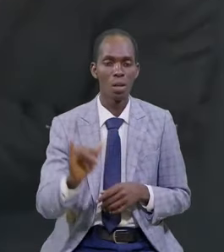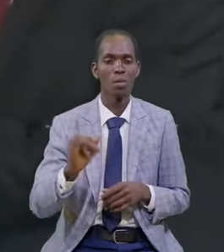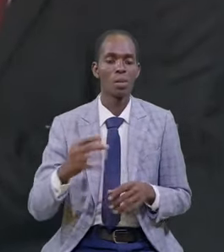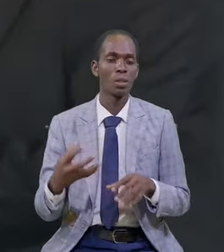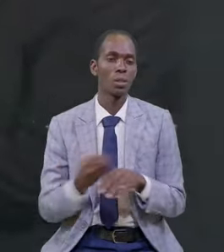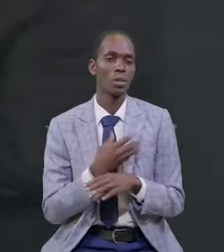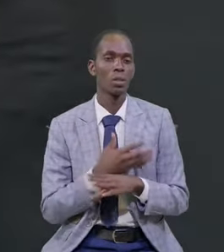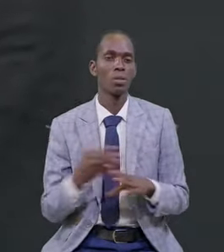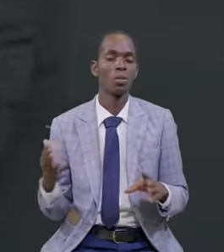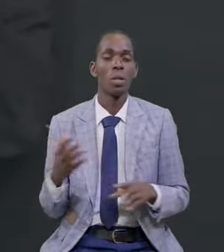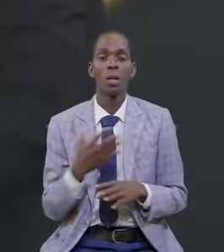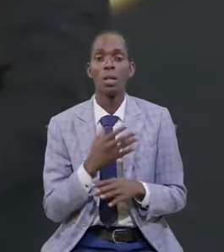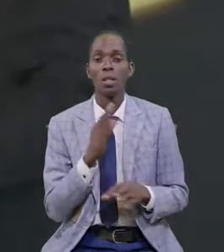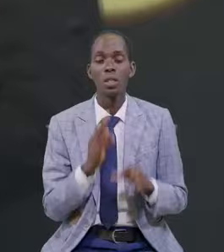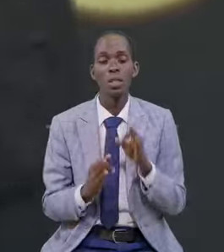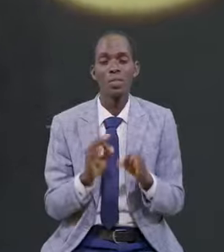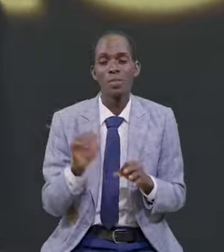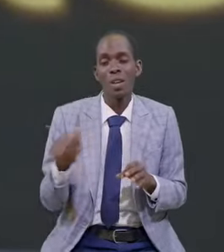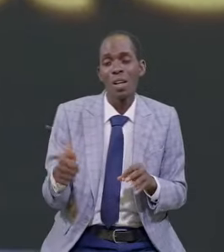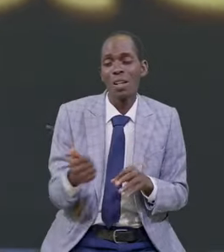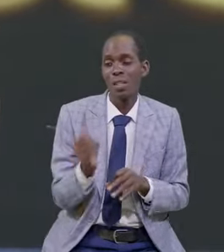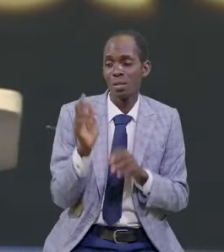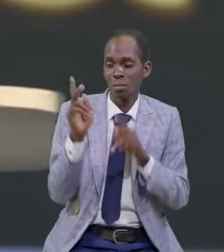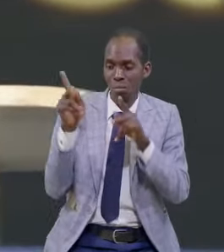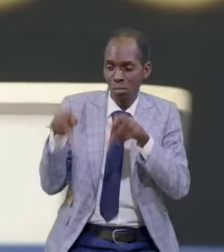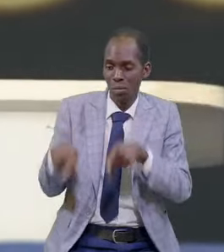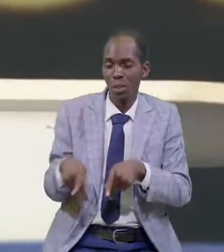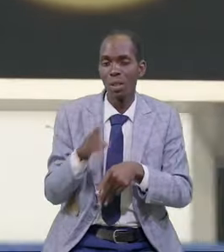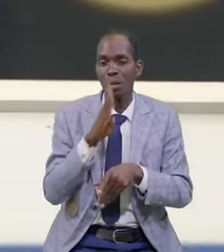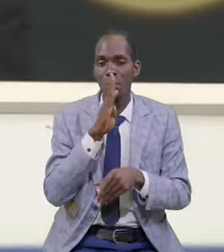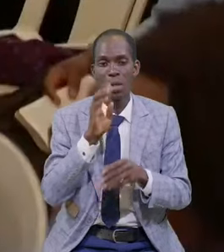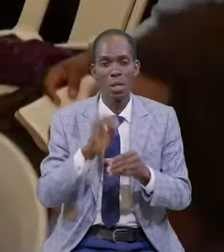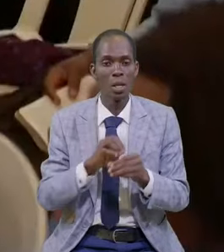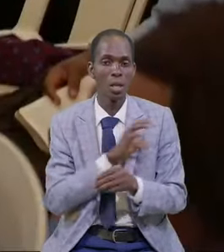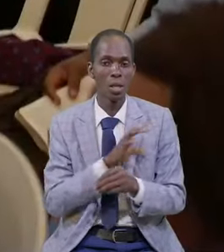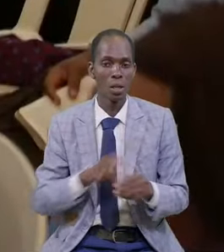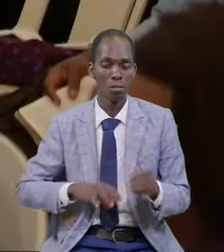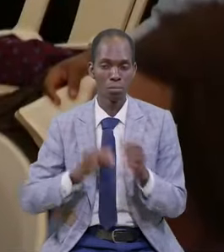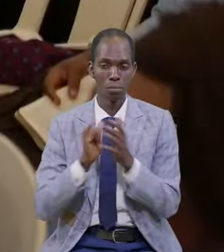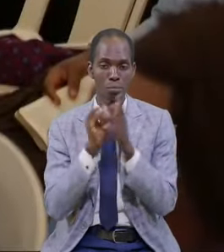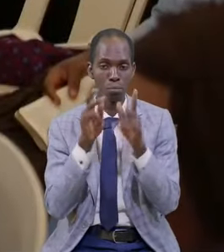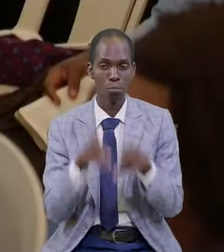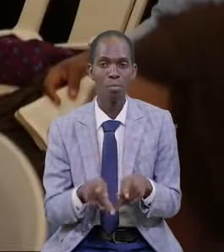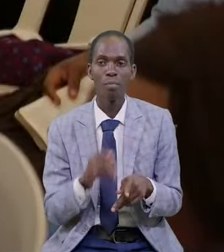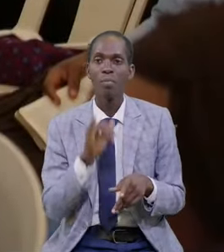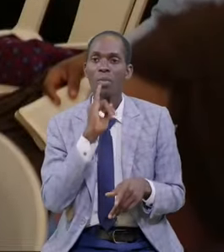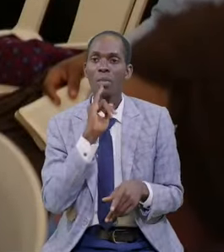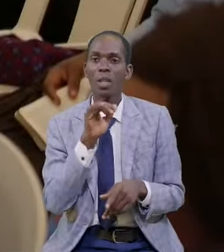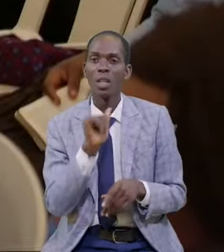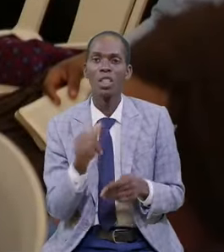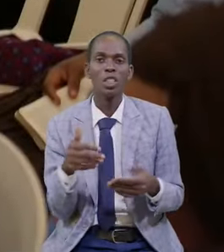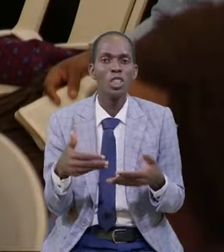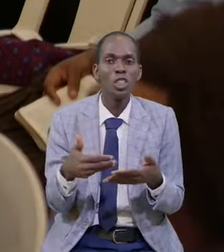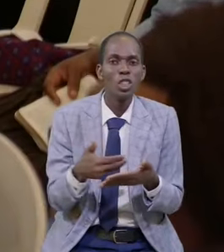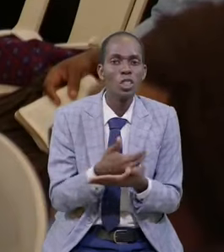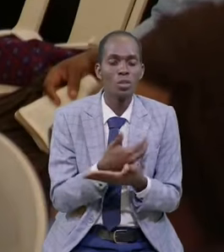any man being Christ is a new creature A Renewed